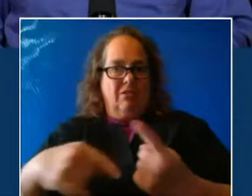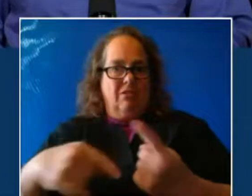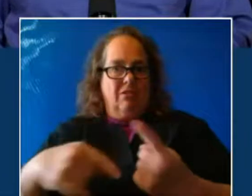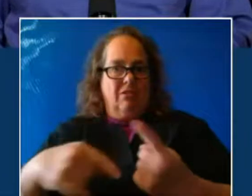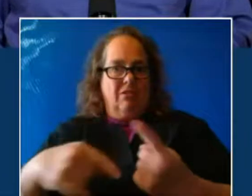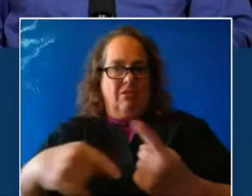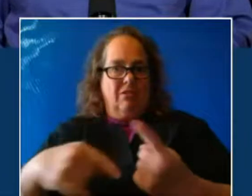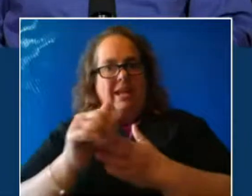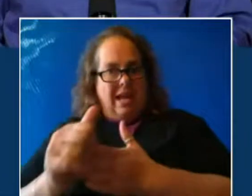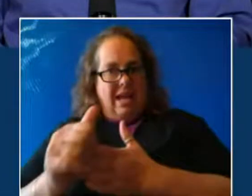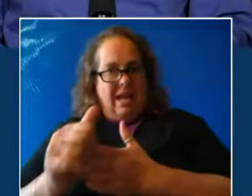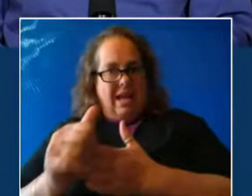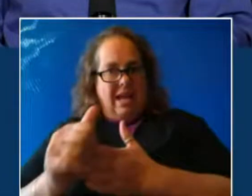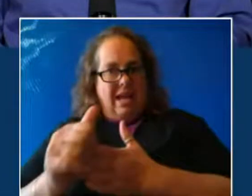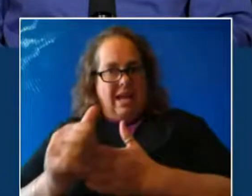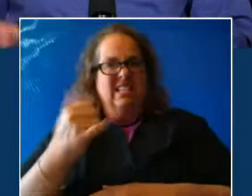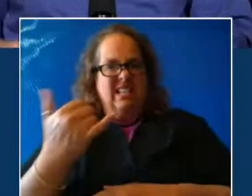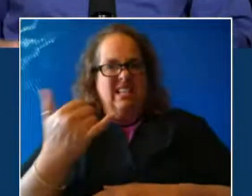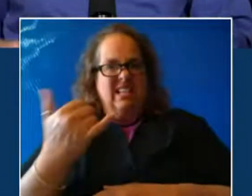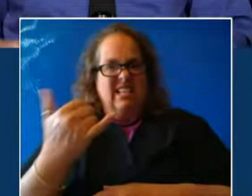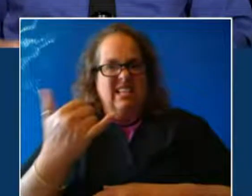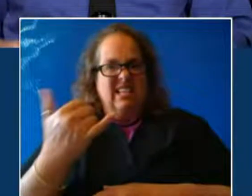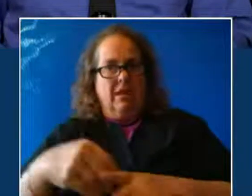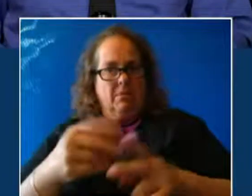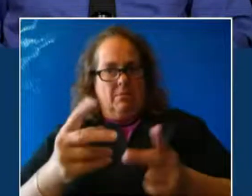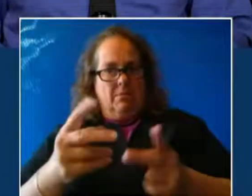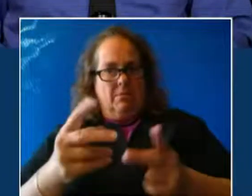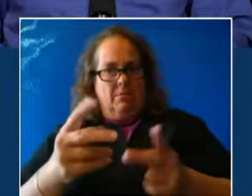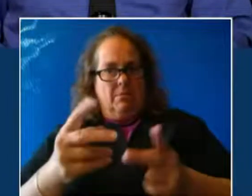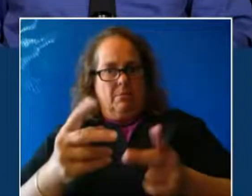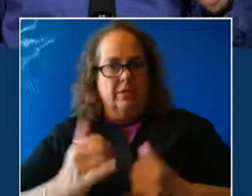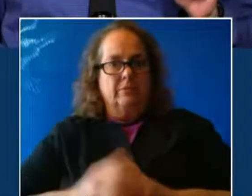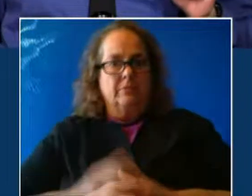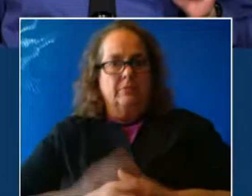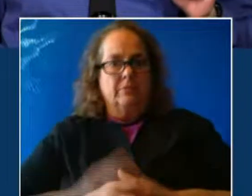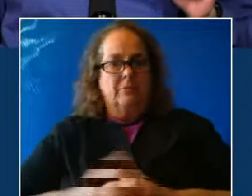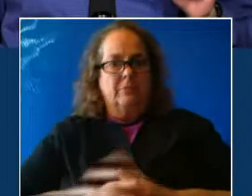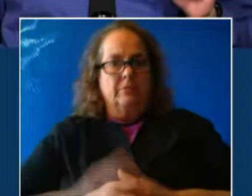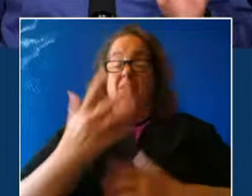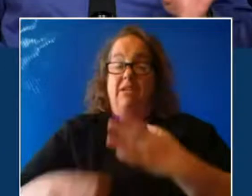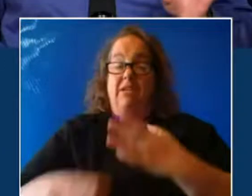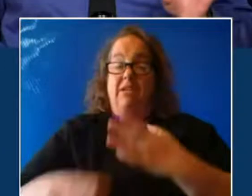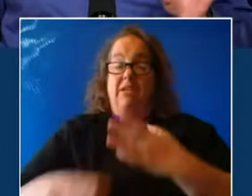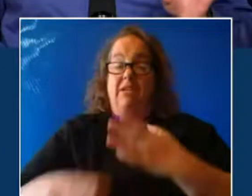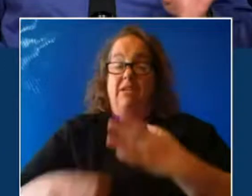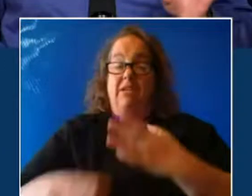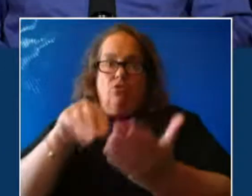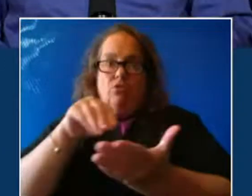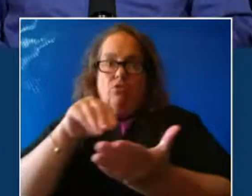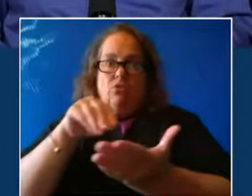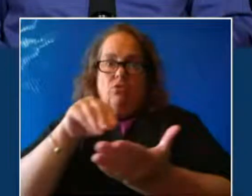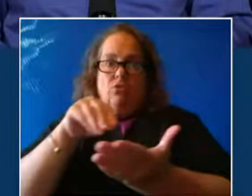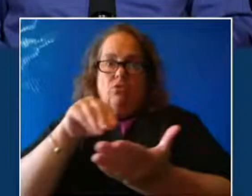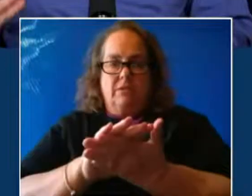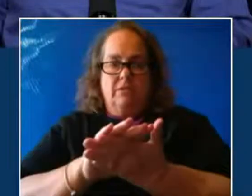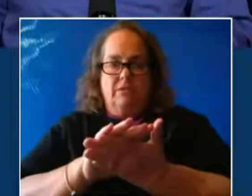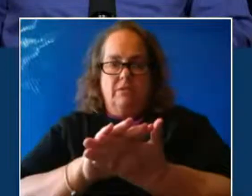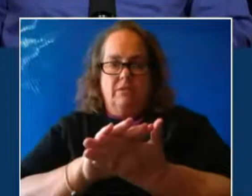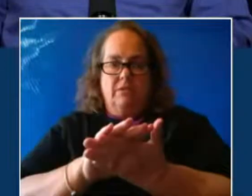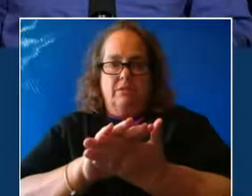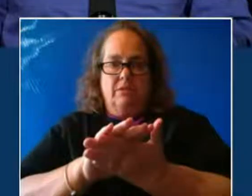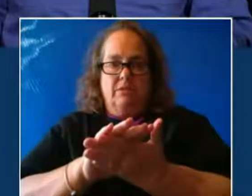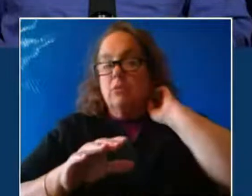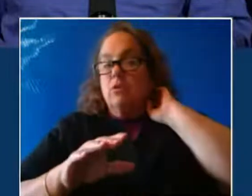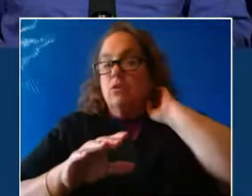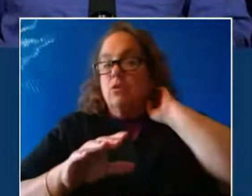the supplement page, there are 5 supplement documents. These are for industries where there are some unique characteristics or activities